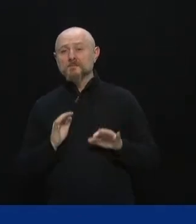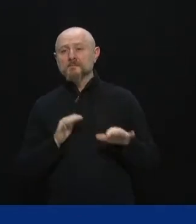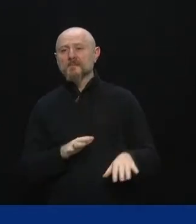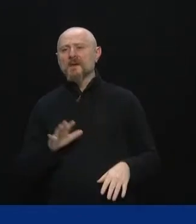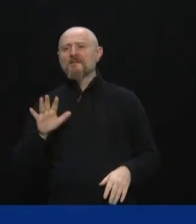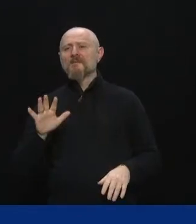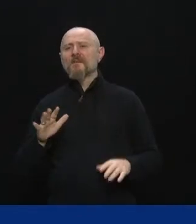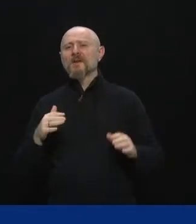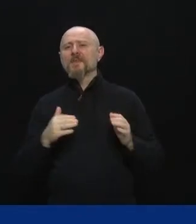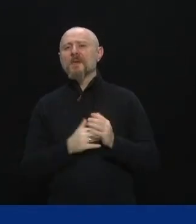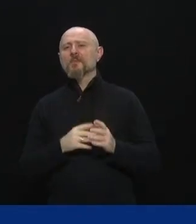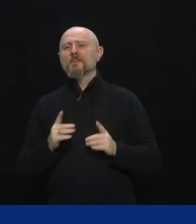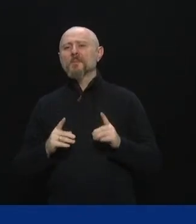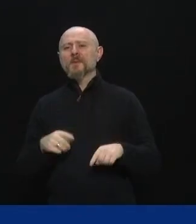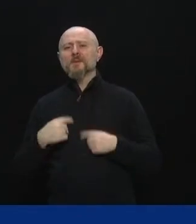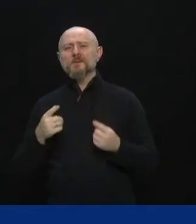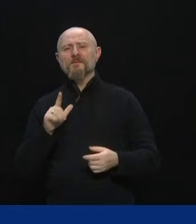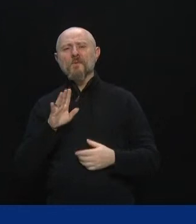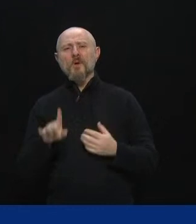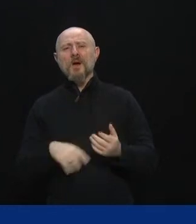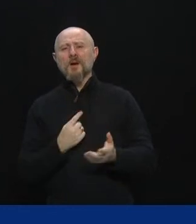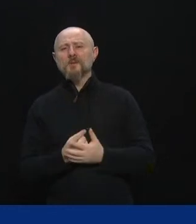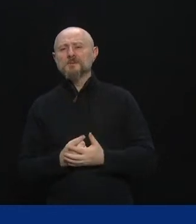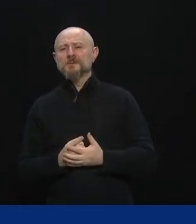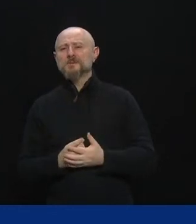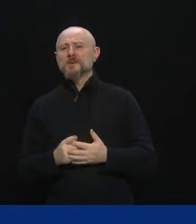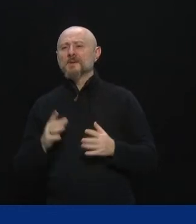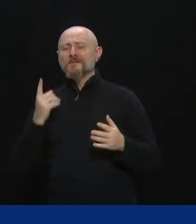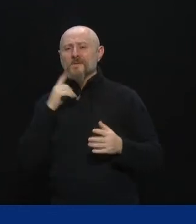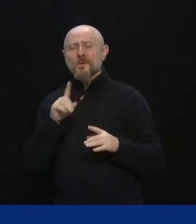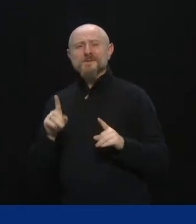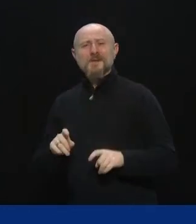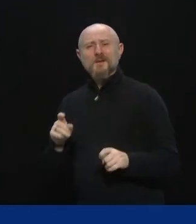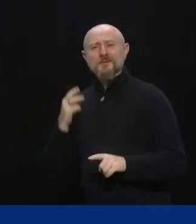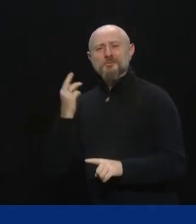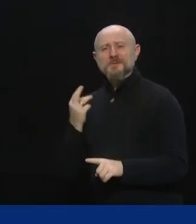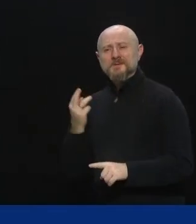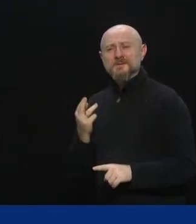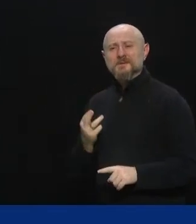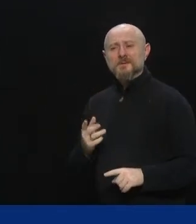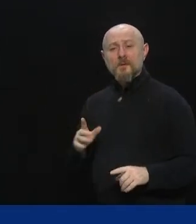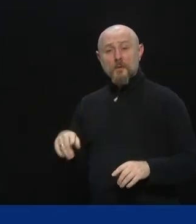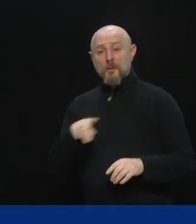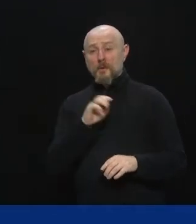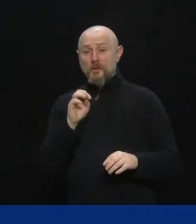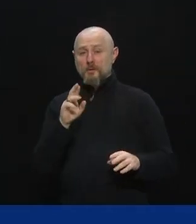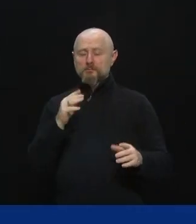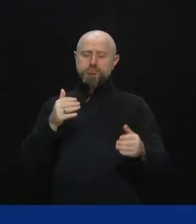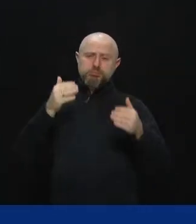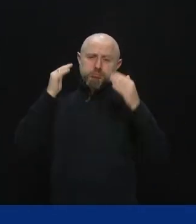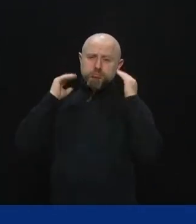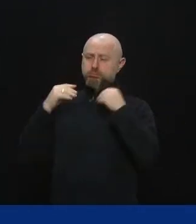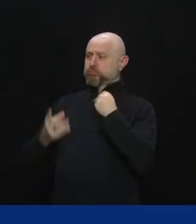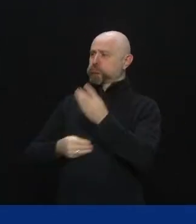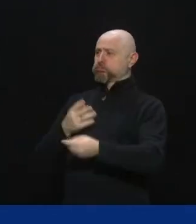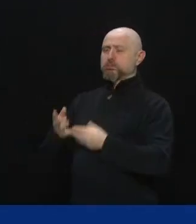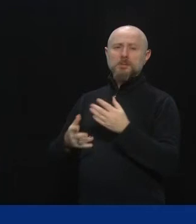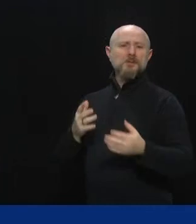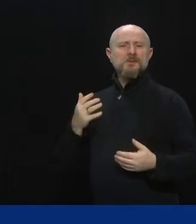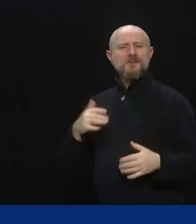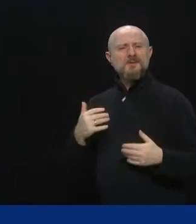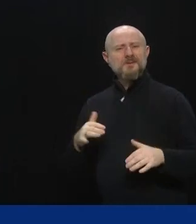last 24 hours. Do you realize what that is doing to our healthcare system? Look at the